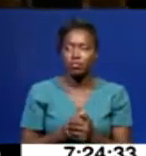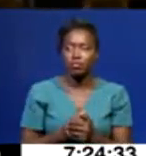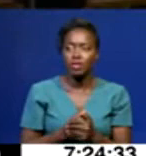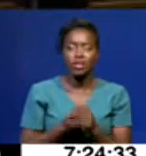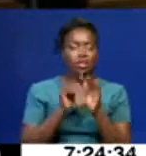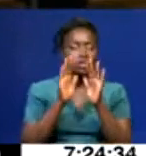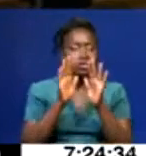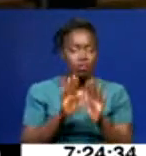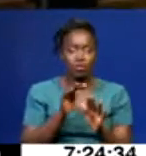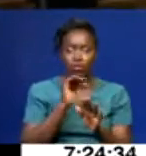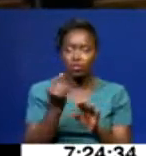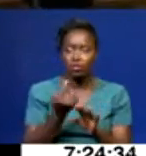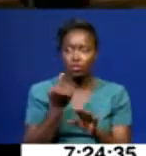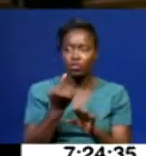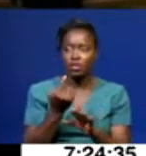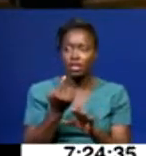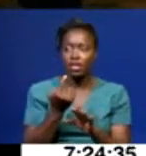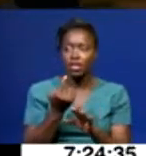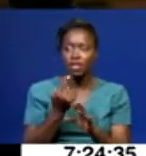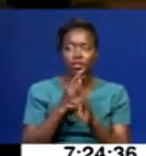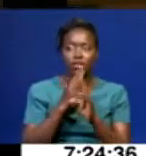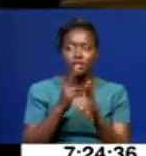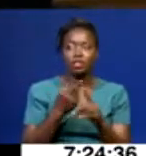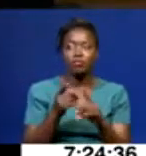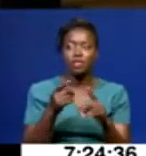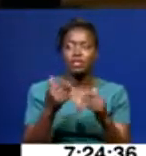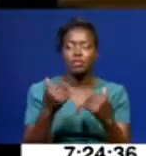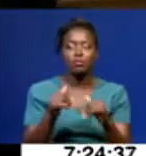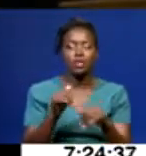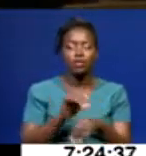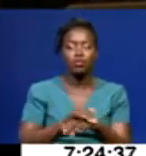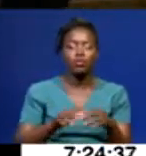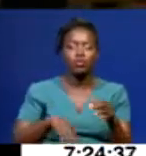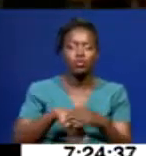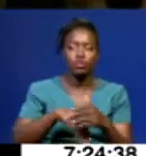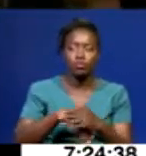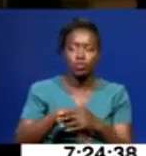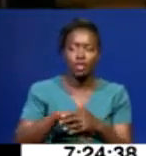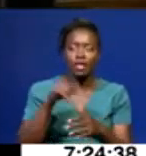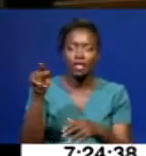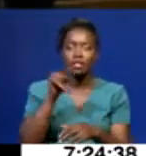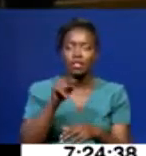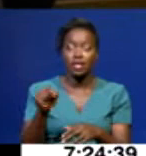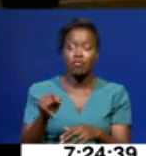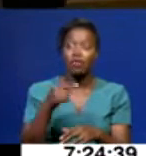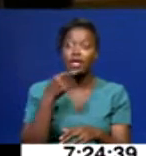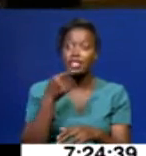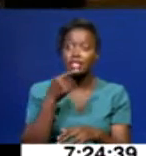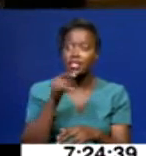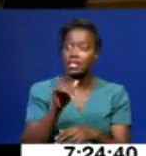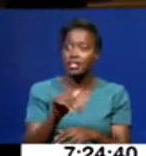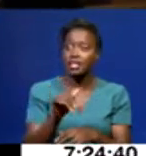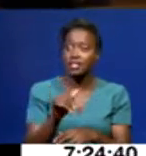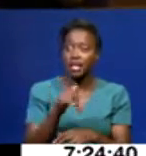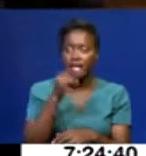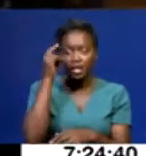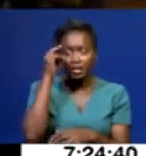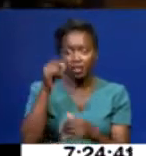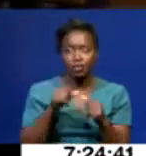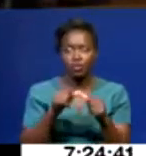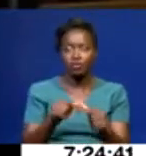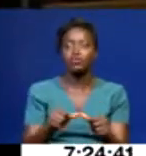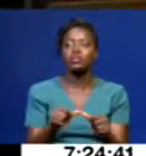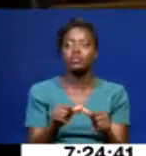important not only to have a good result, also to play good football. And therefore, I can say that I think we will go on